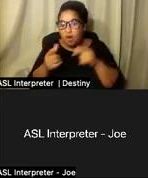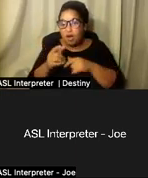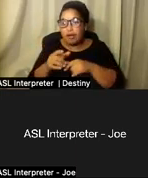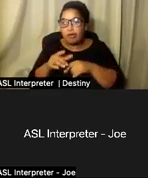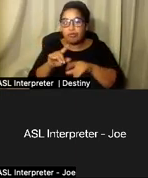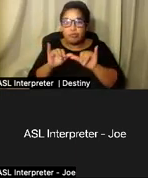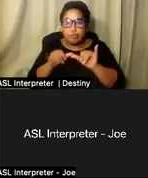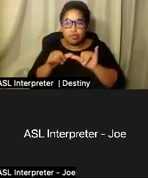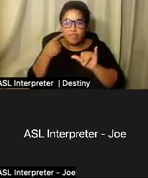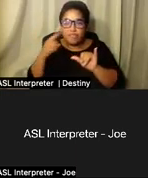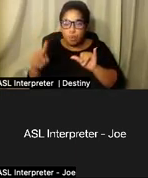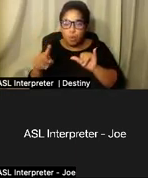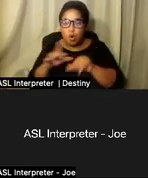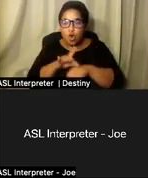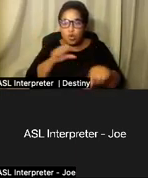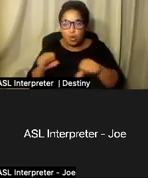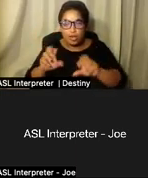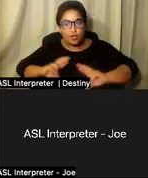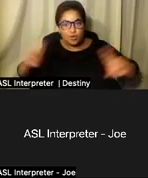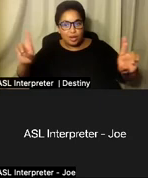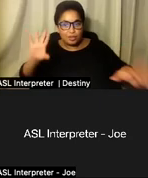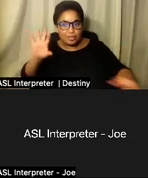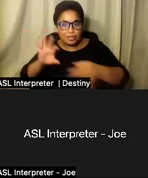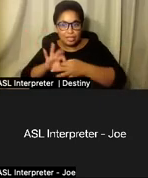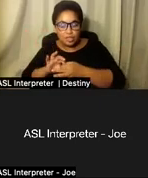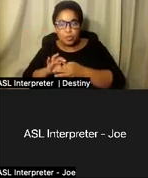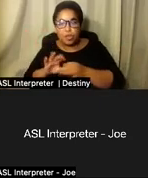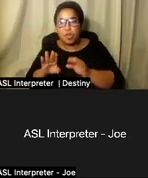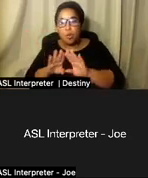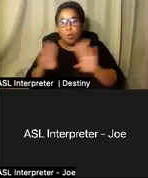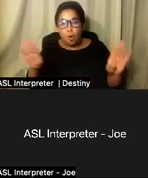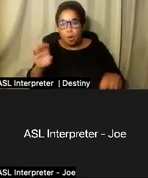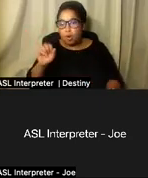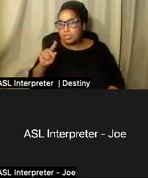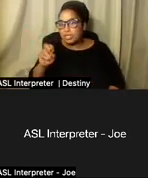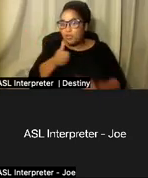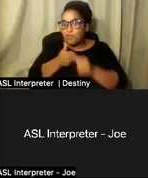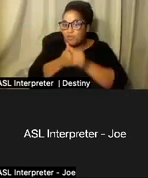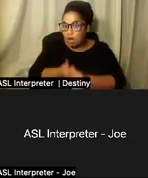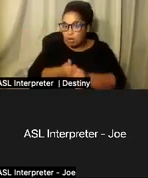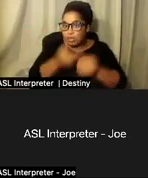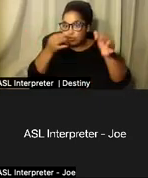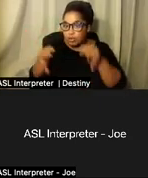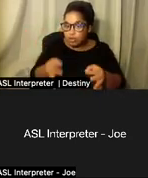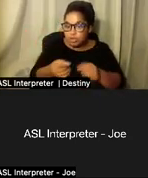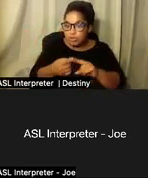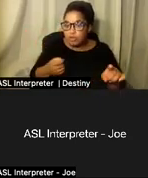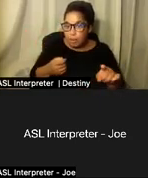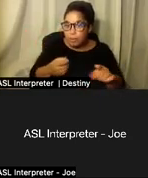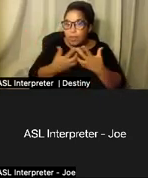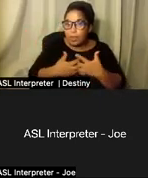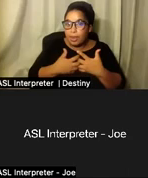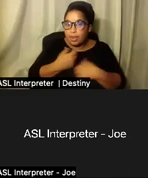and they're intended to be attached to wall studs. So follow the instructor's instructions from the